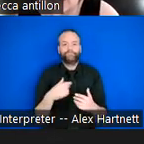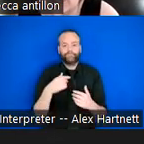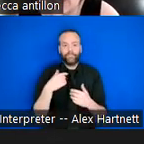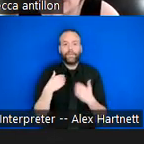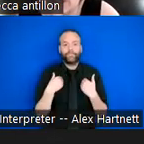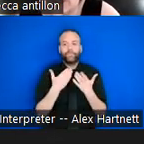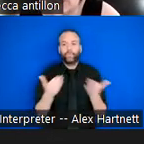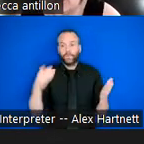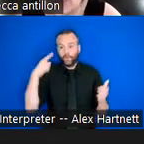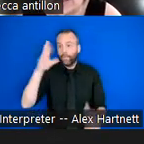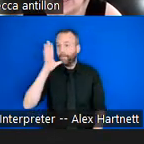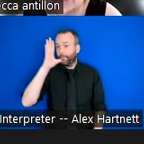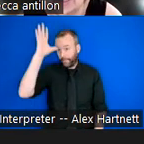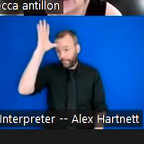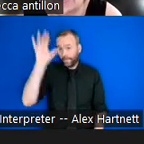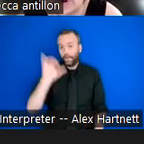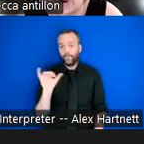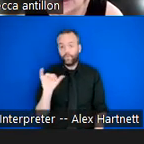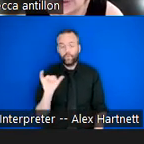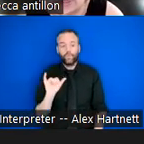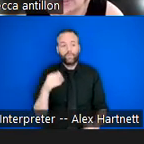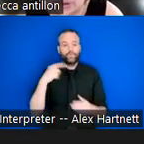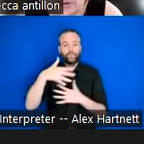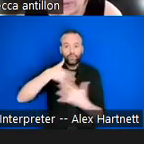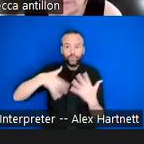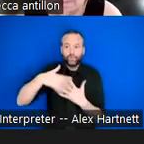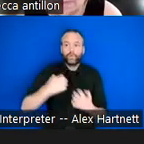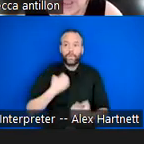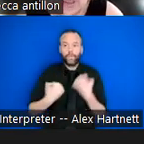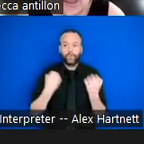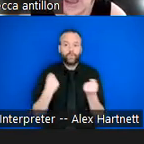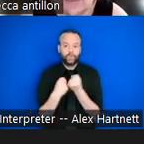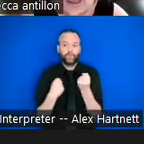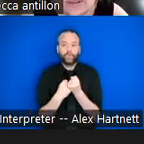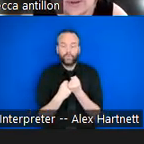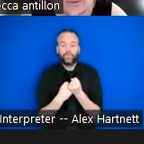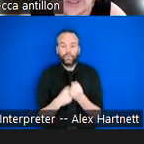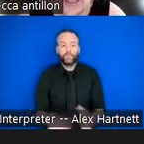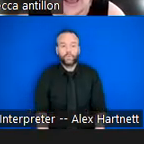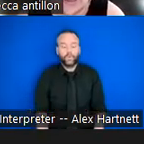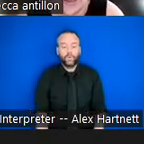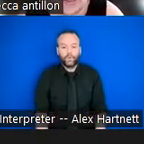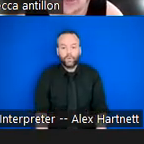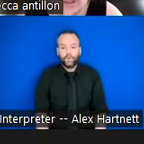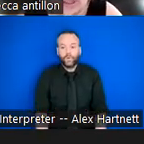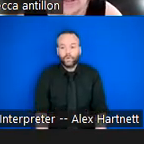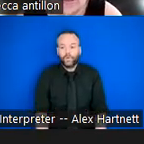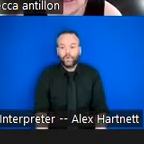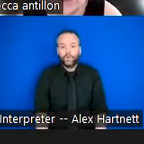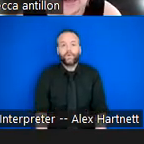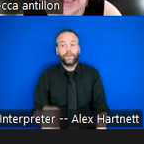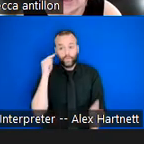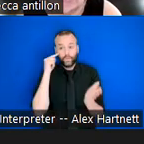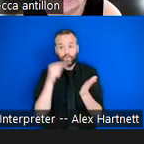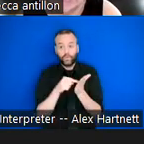and LGBTQ plus education for our community partners. They also really highlight wellness. So